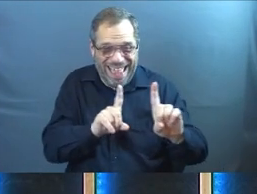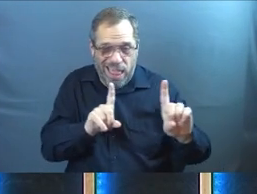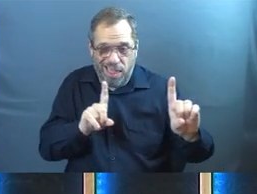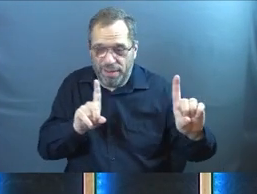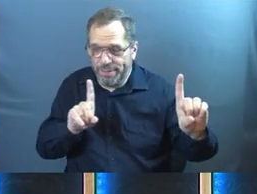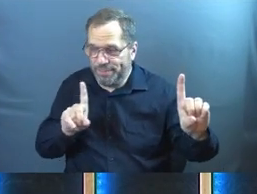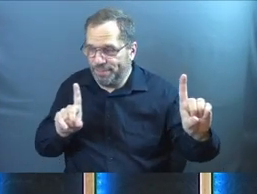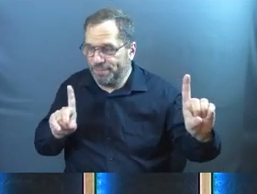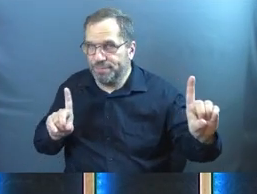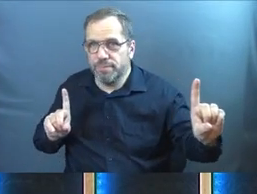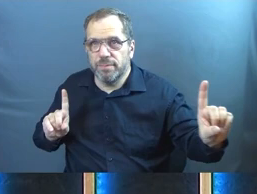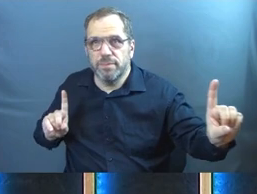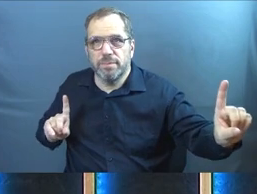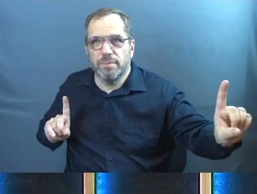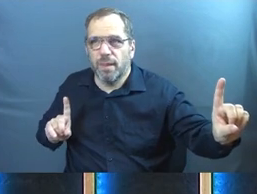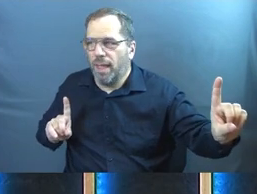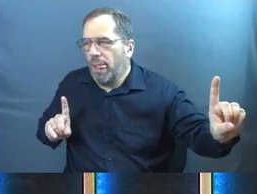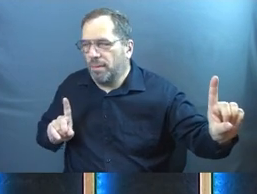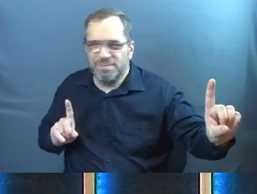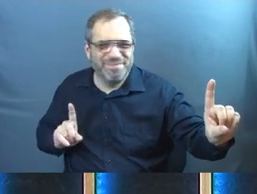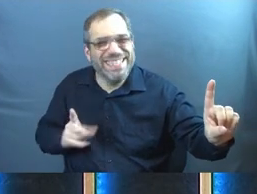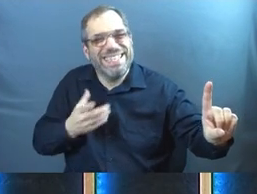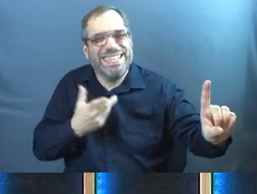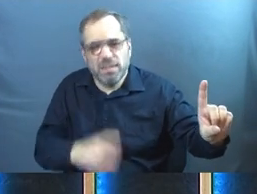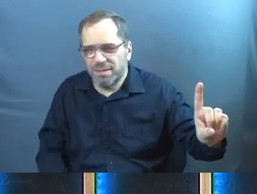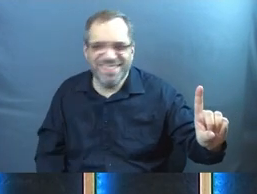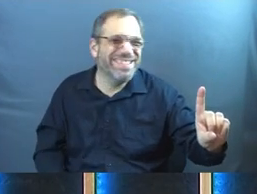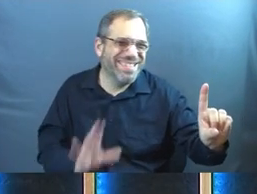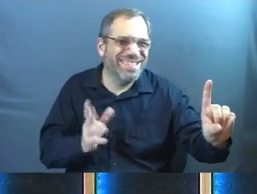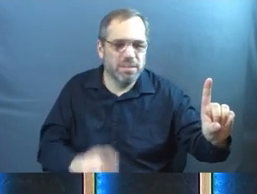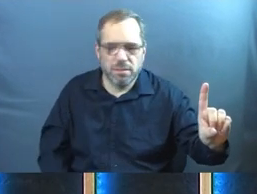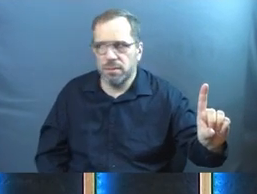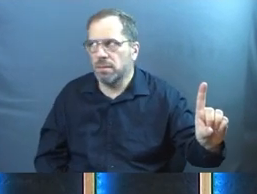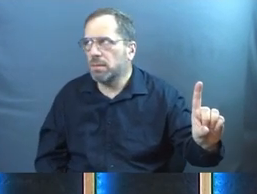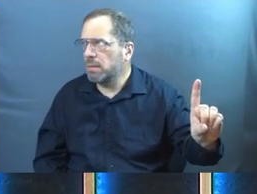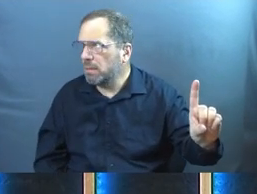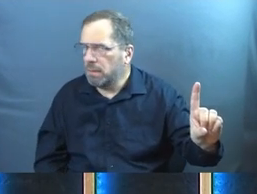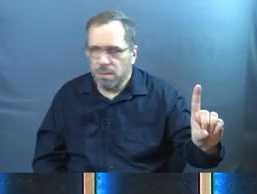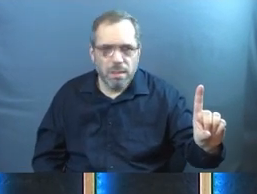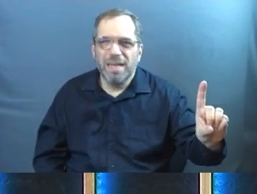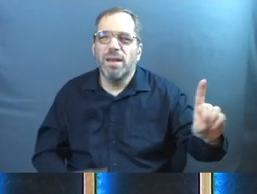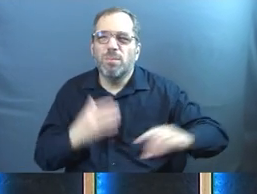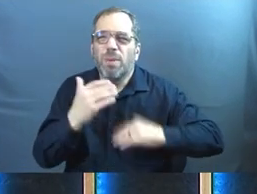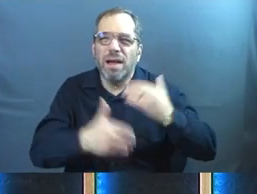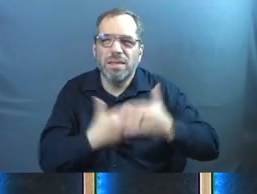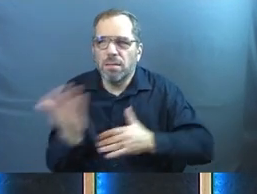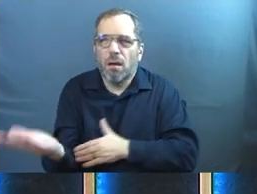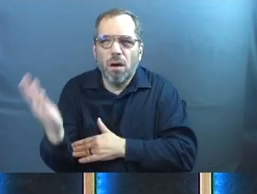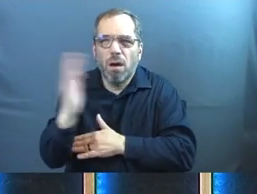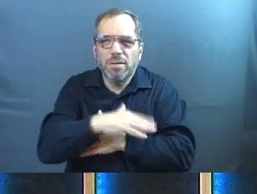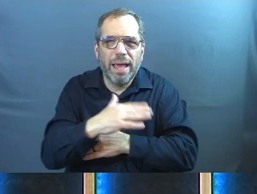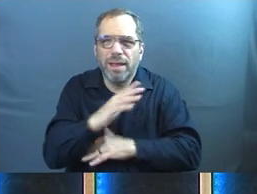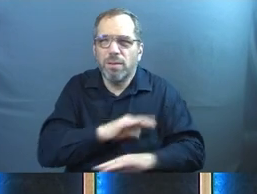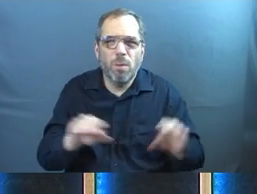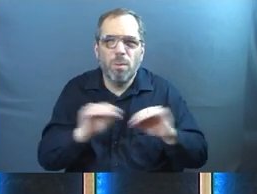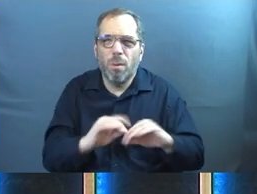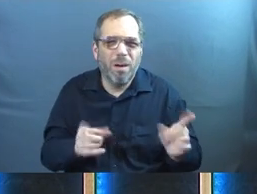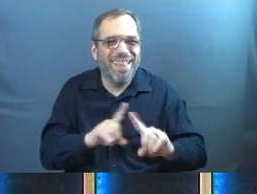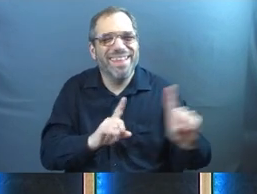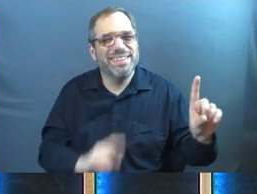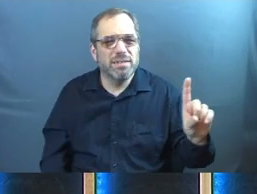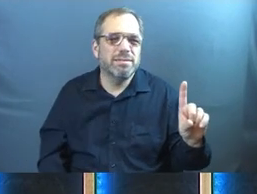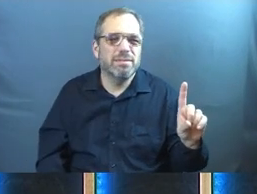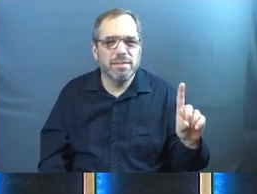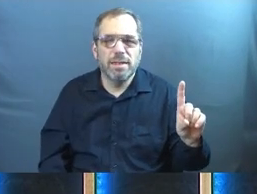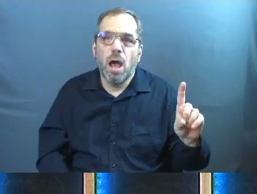each other's lives anymore. You're just not interested anymore. You're not processing through the day anymore.